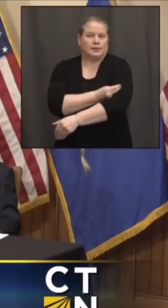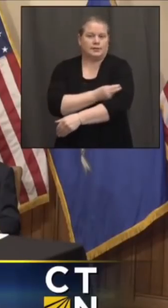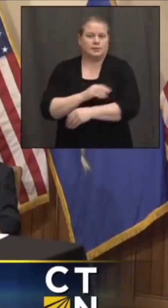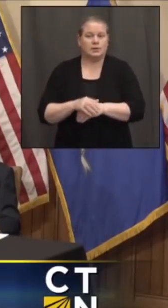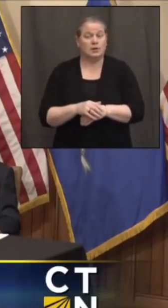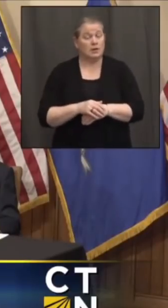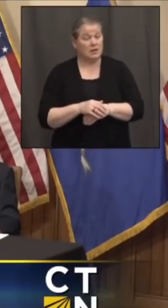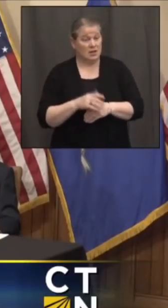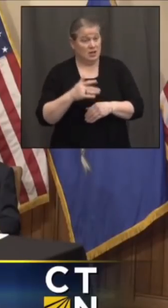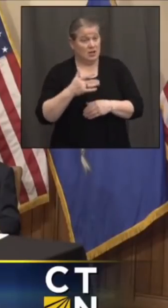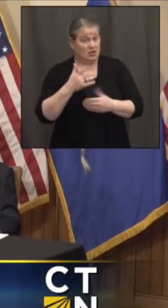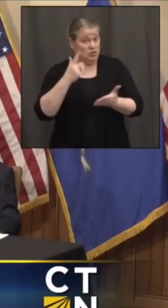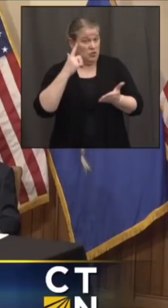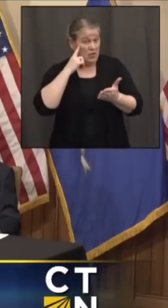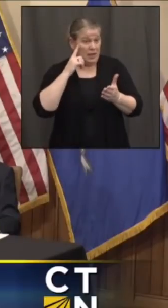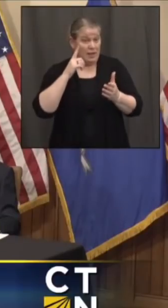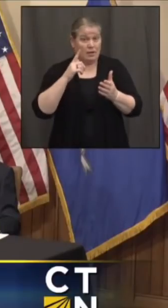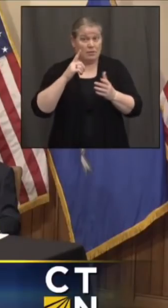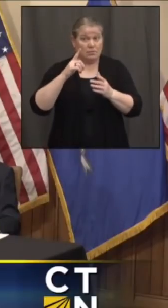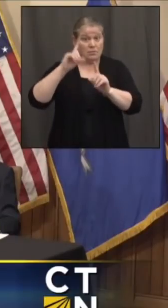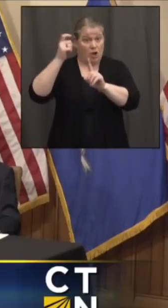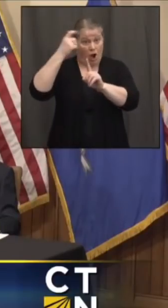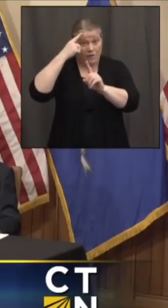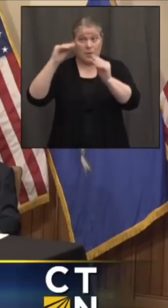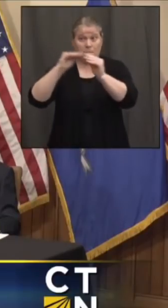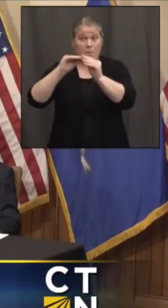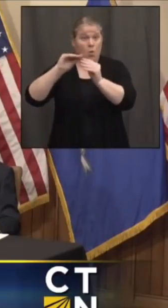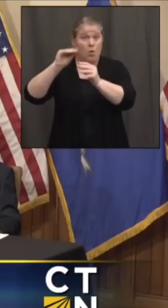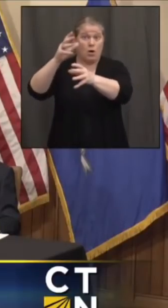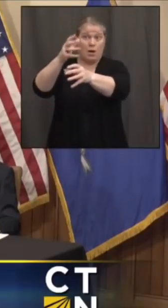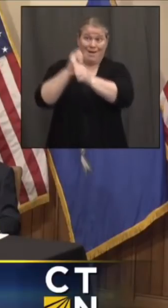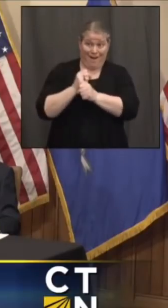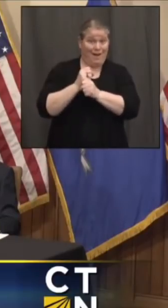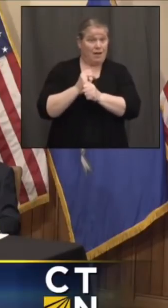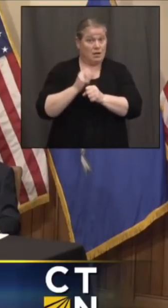Yes. Succinct. Thank you.